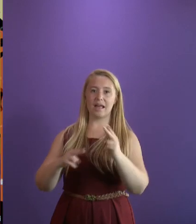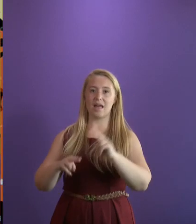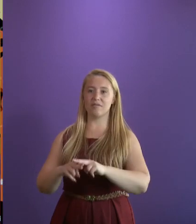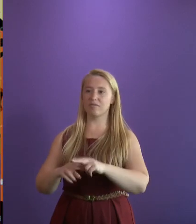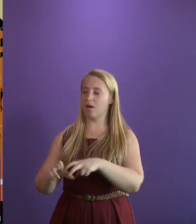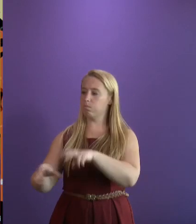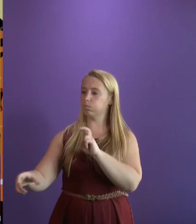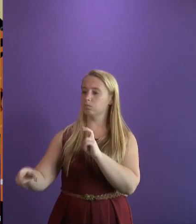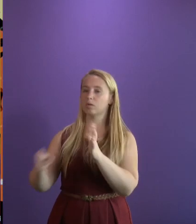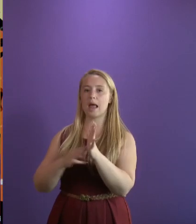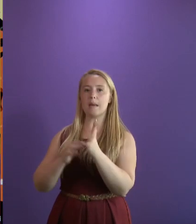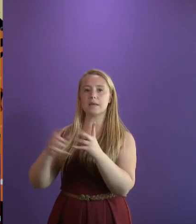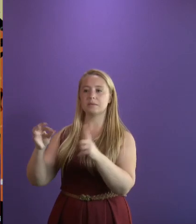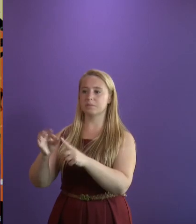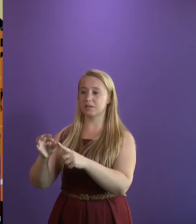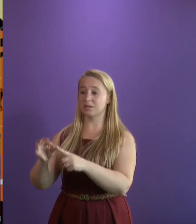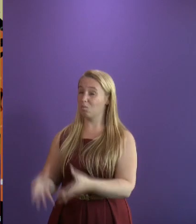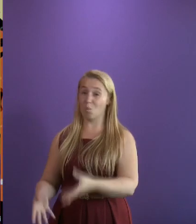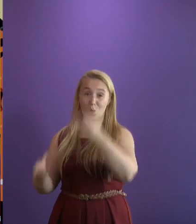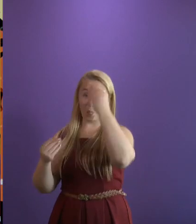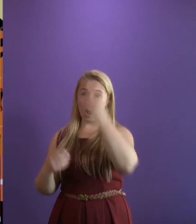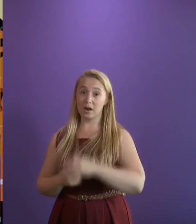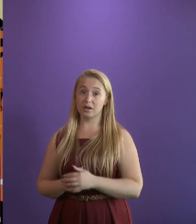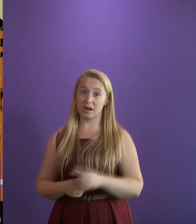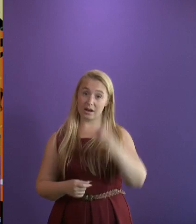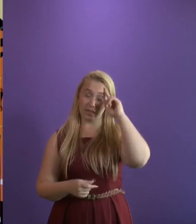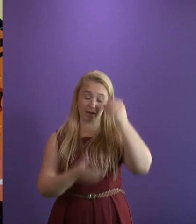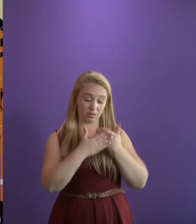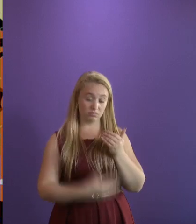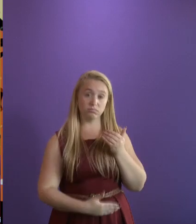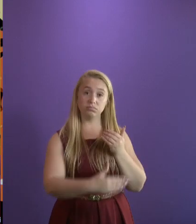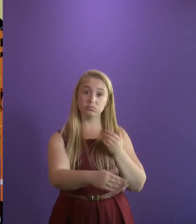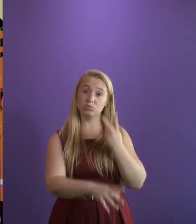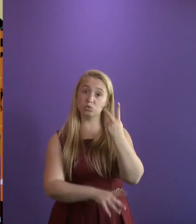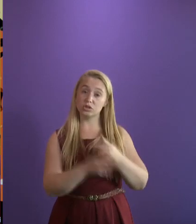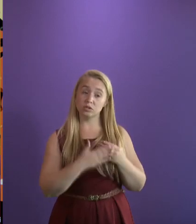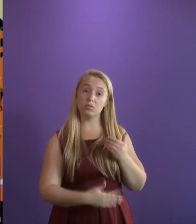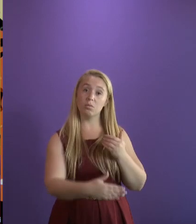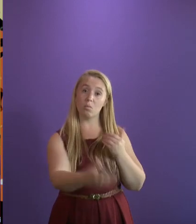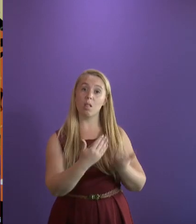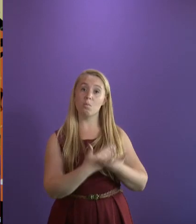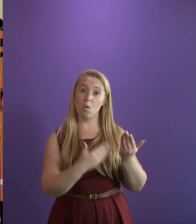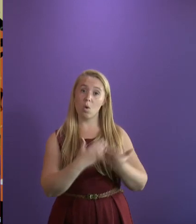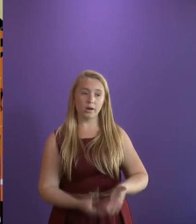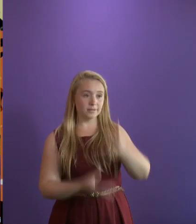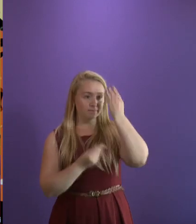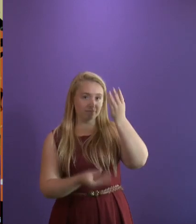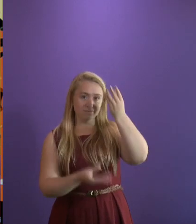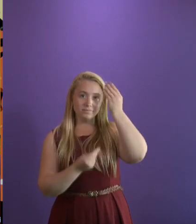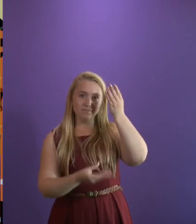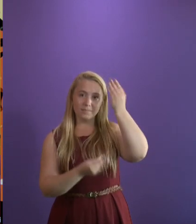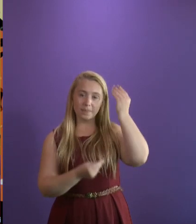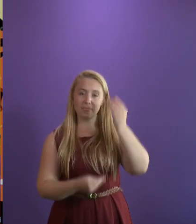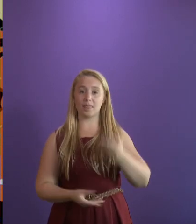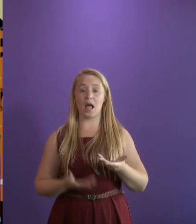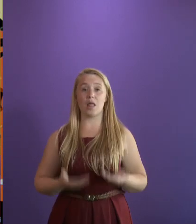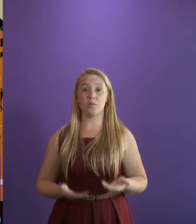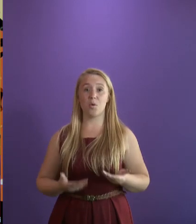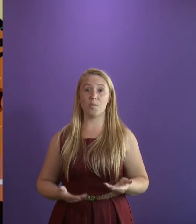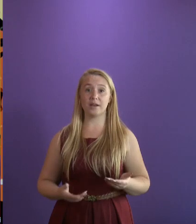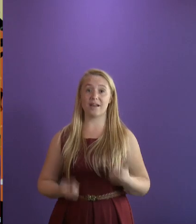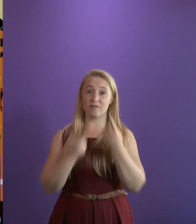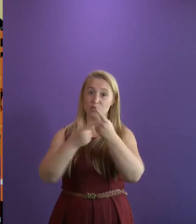an MSIP, and I'm sure that I'll still learn a lot more in my next 2 years. I'm kind of writing my personal statement at the moment for uni,